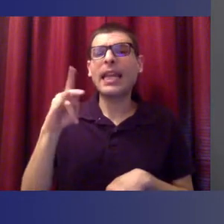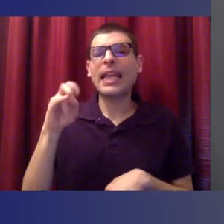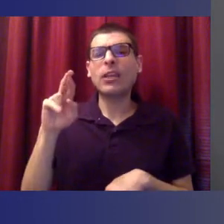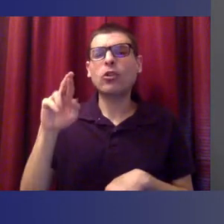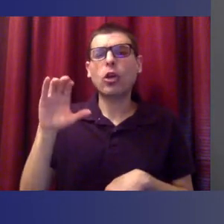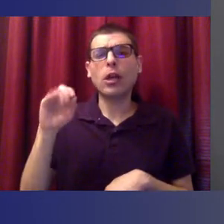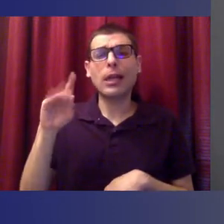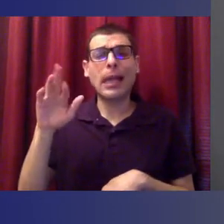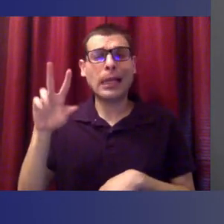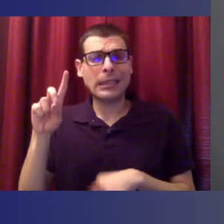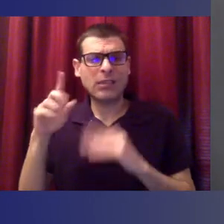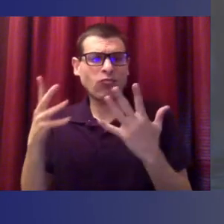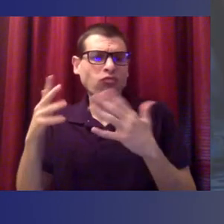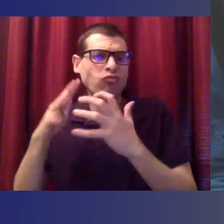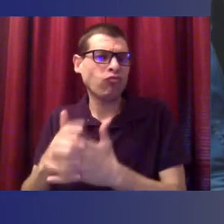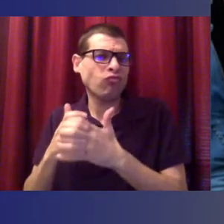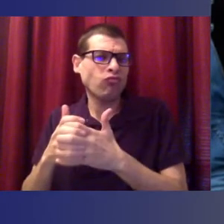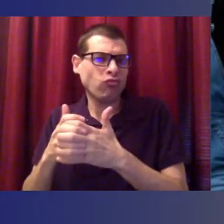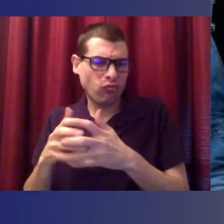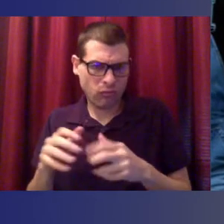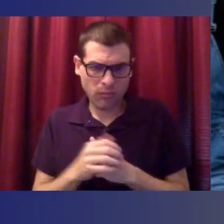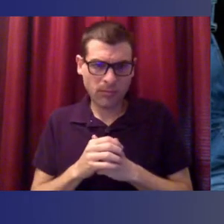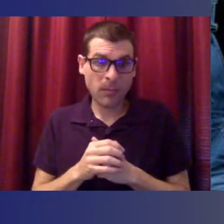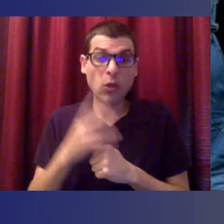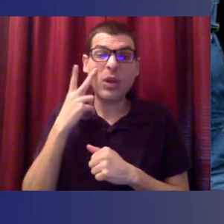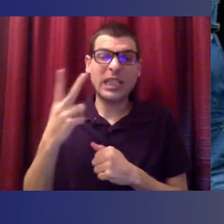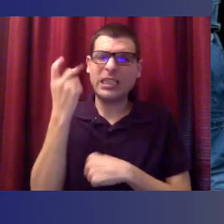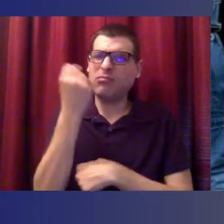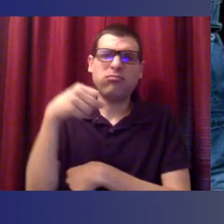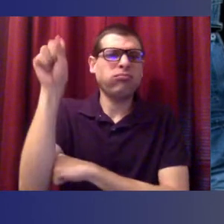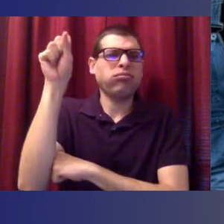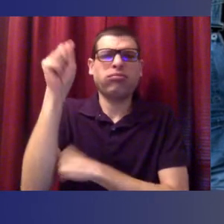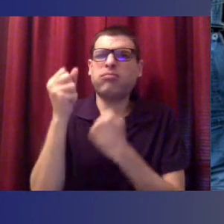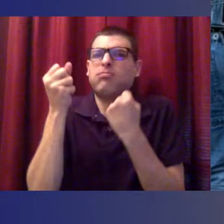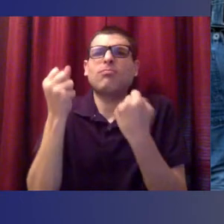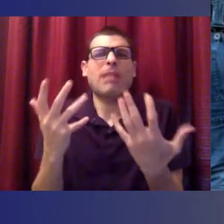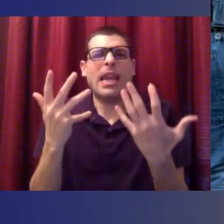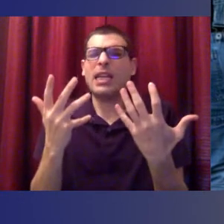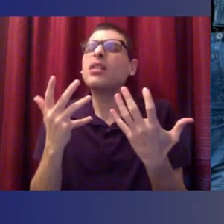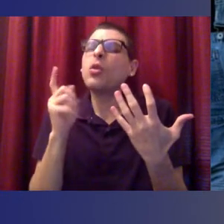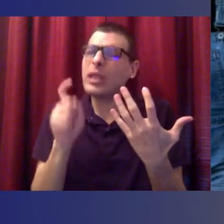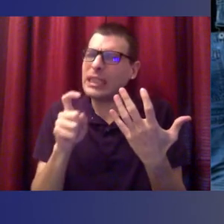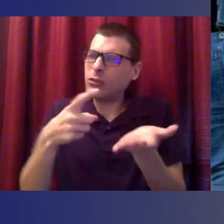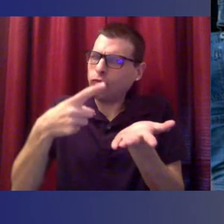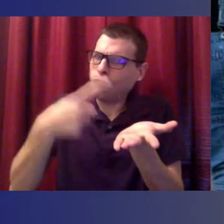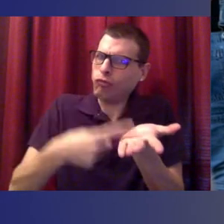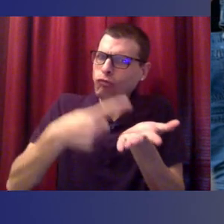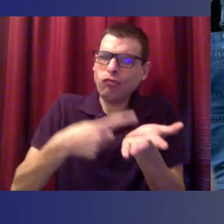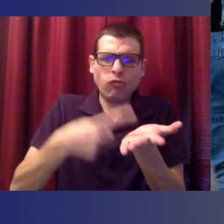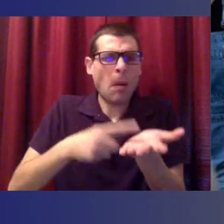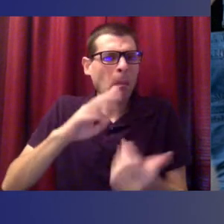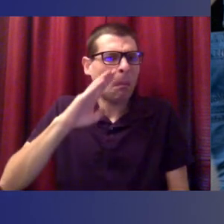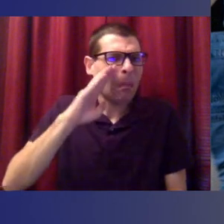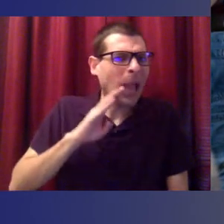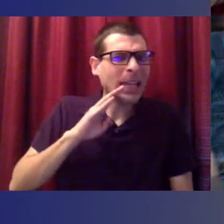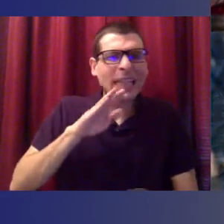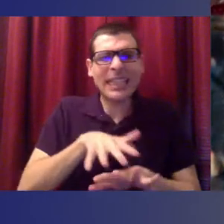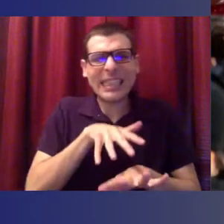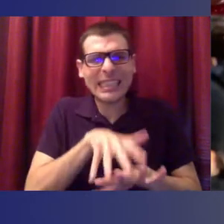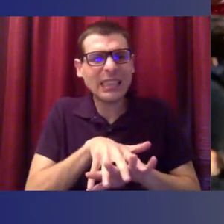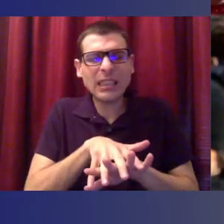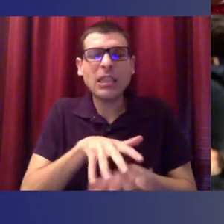pandemic and the movement for racial justice have forced us to confront the systemic inequities faced by Black, Indigenous, and other people of